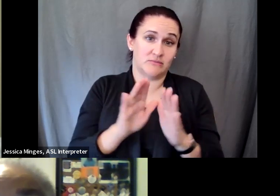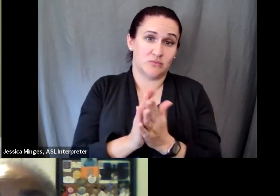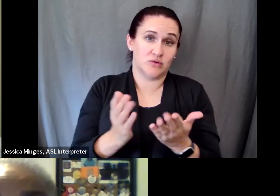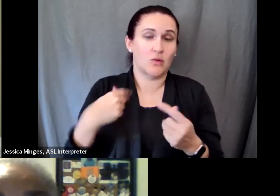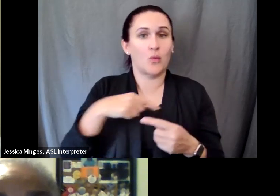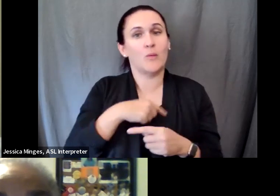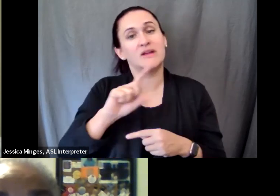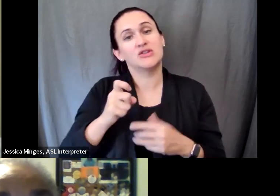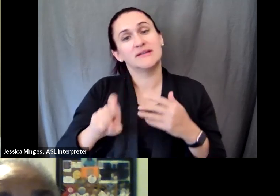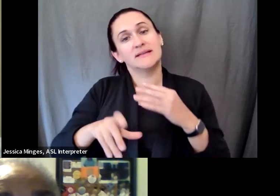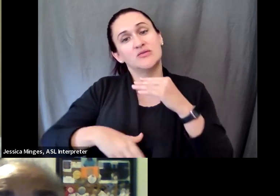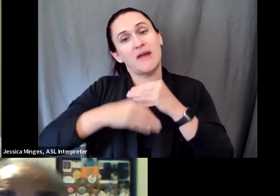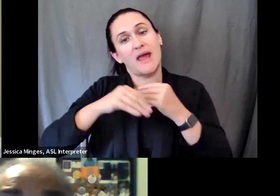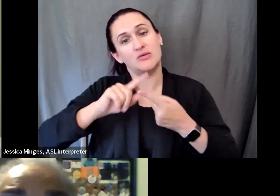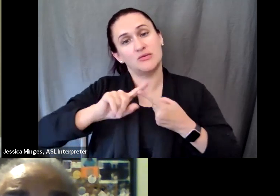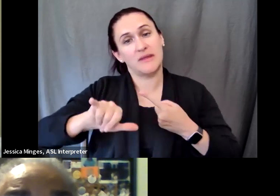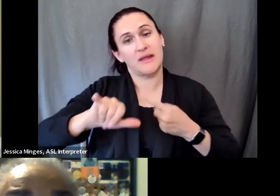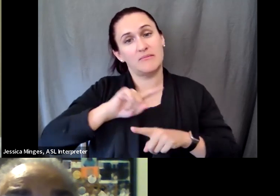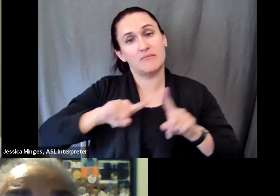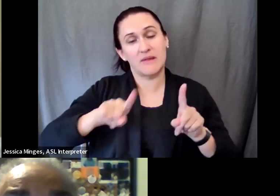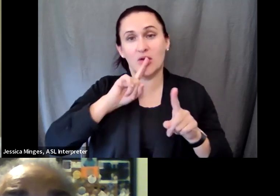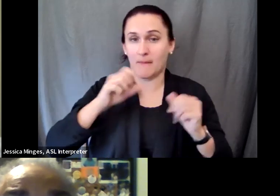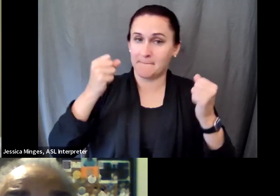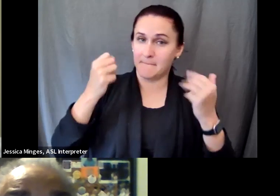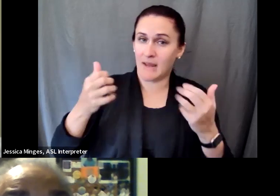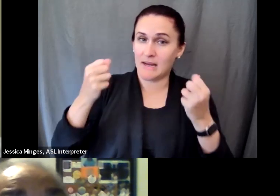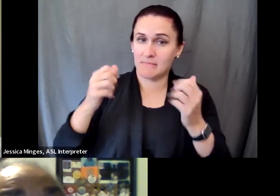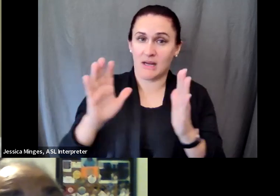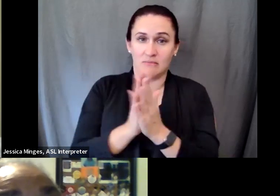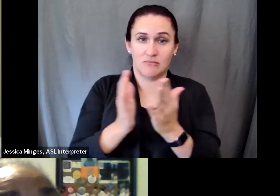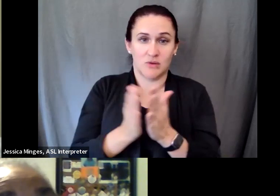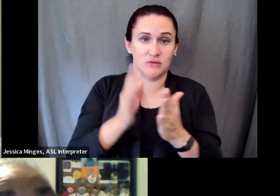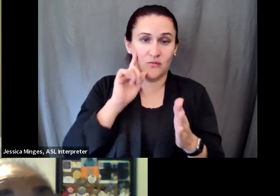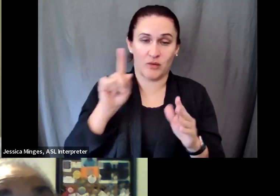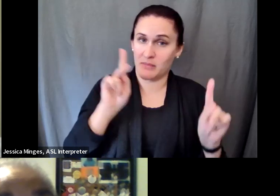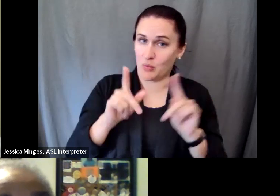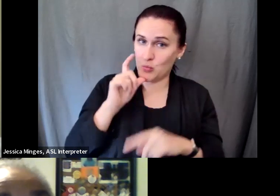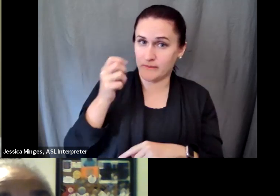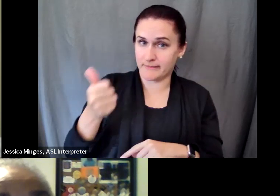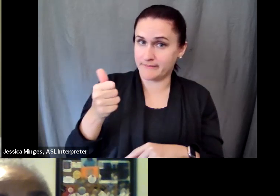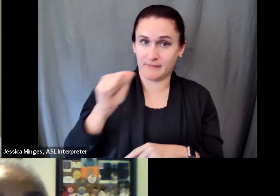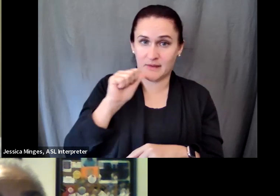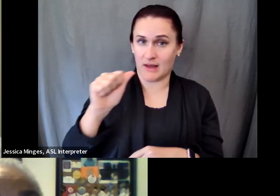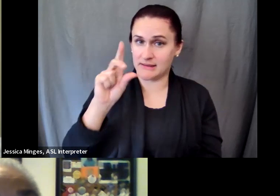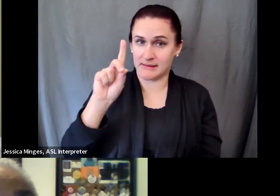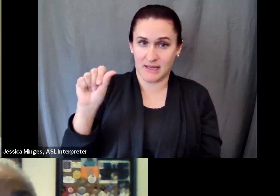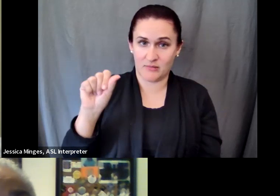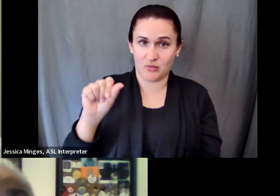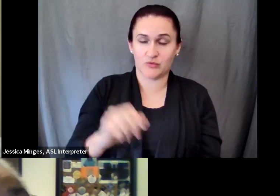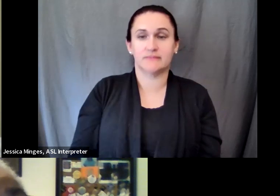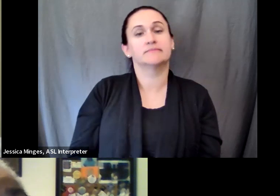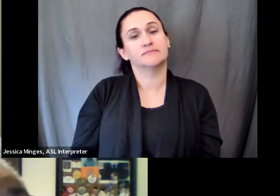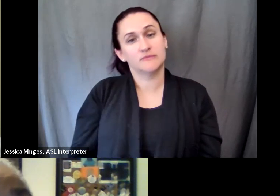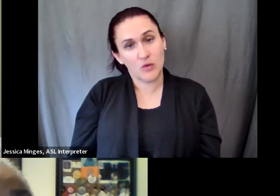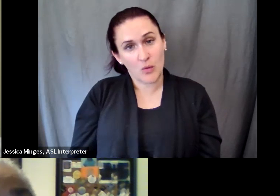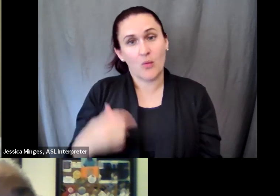just need to add to that. But there are many, many books for persons who are non-disabled. So we